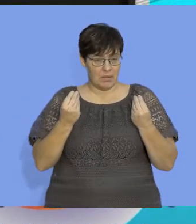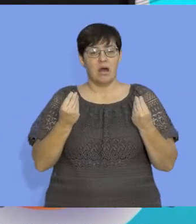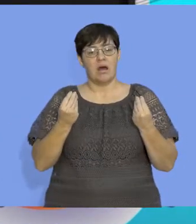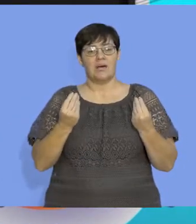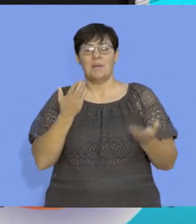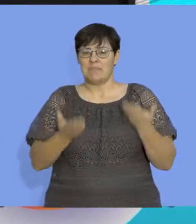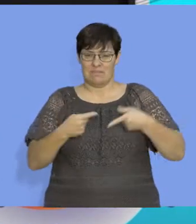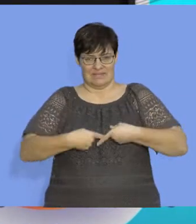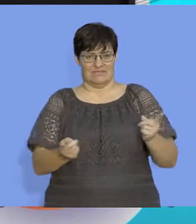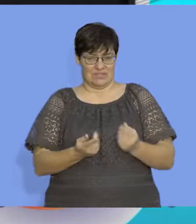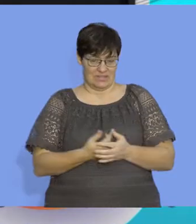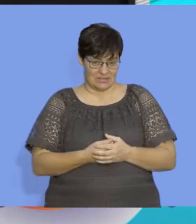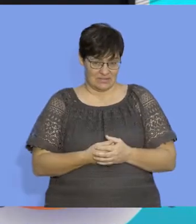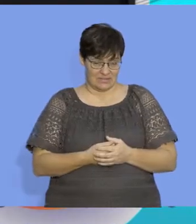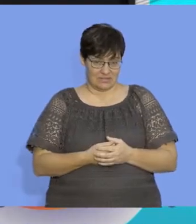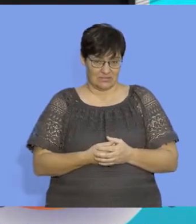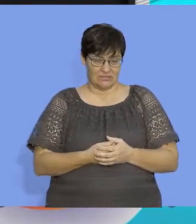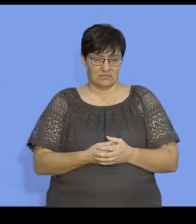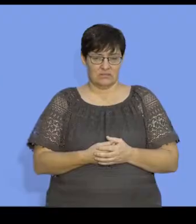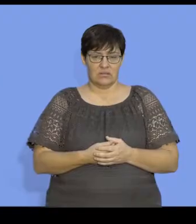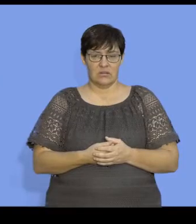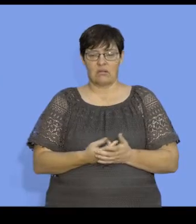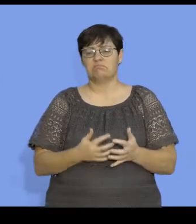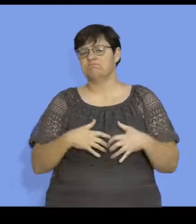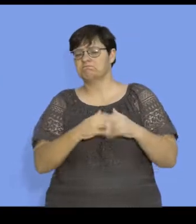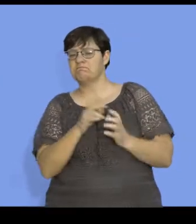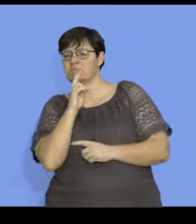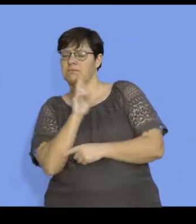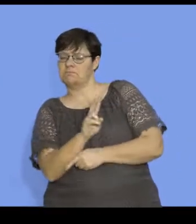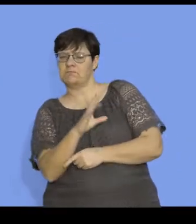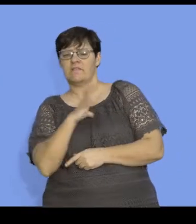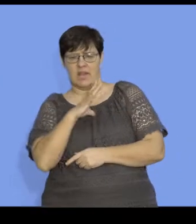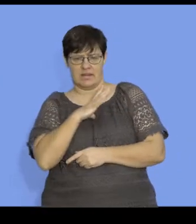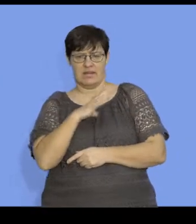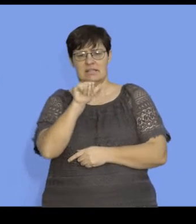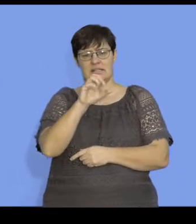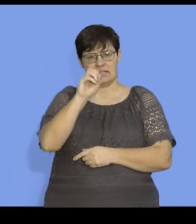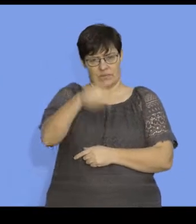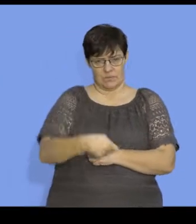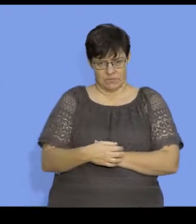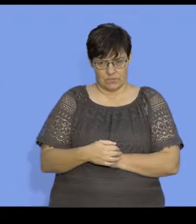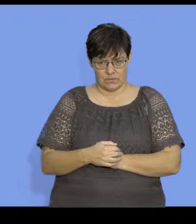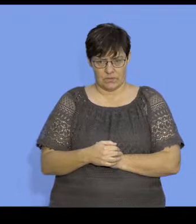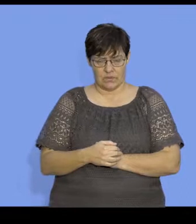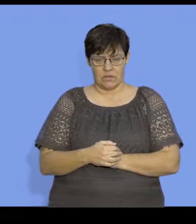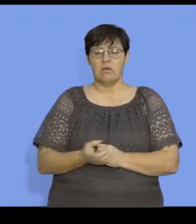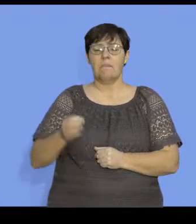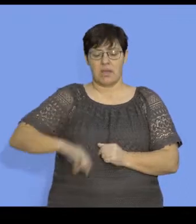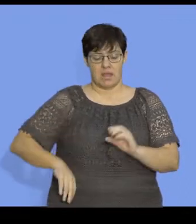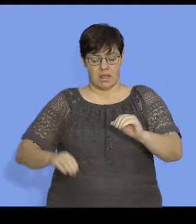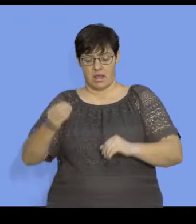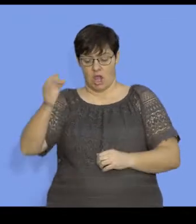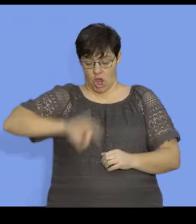may be a different figure. Okay? So if we break that up and we say, fine, the 60,000 Rand is the income that I